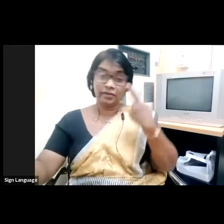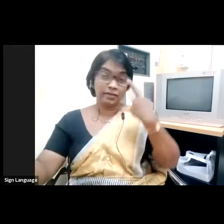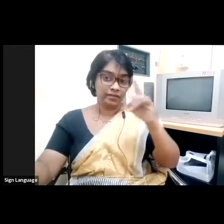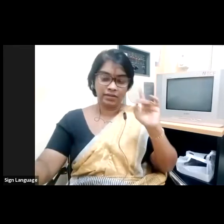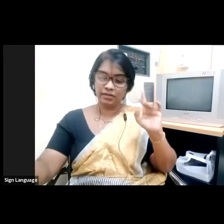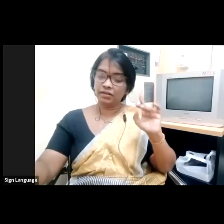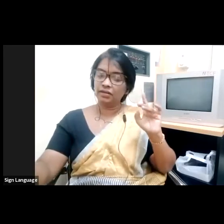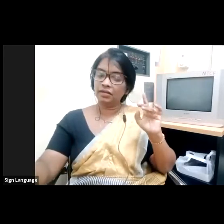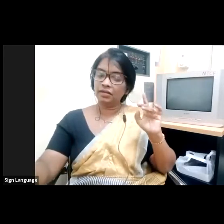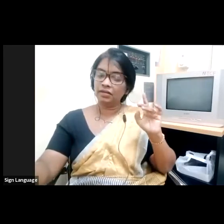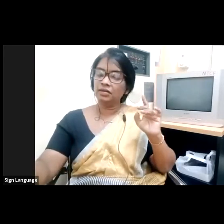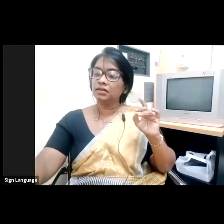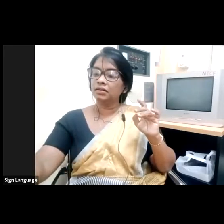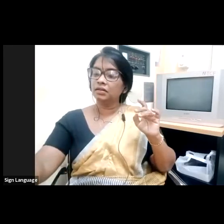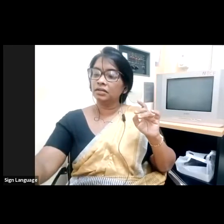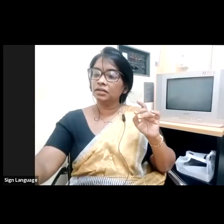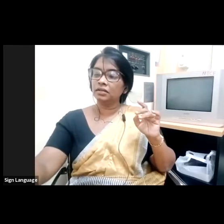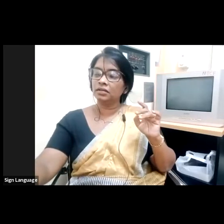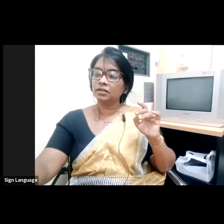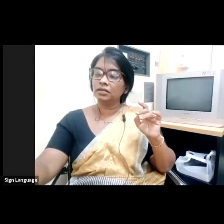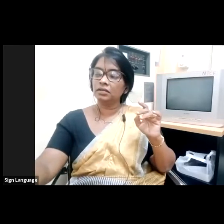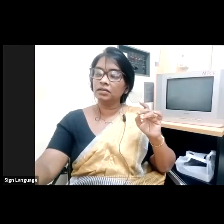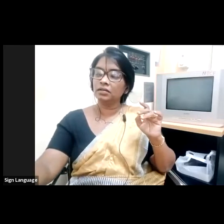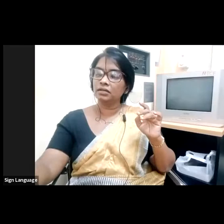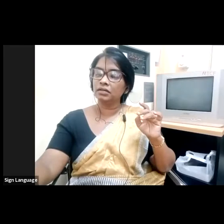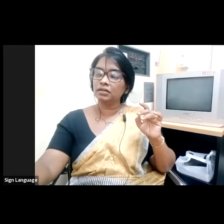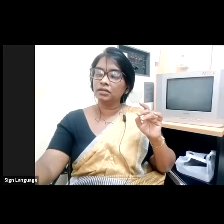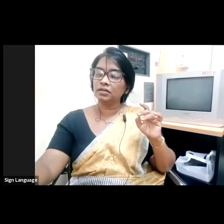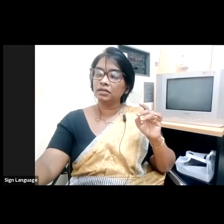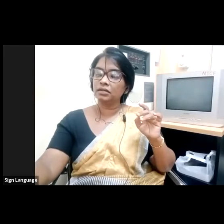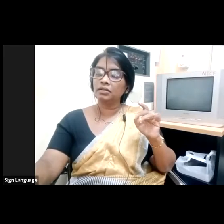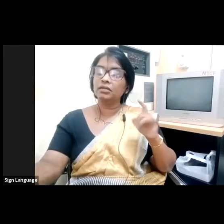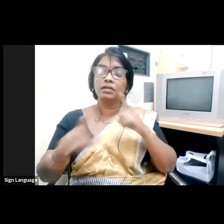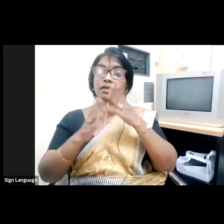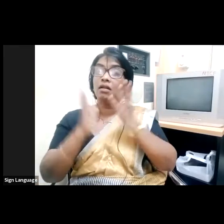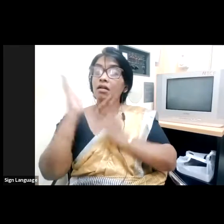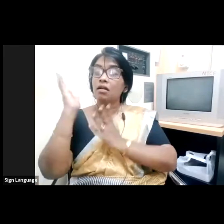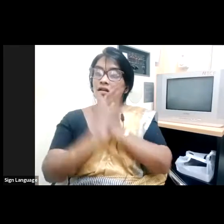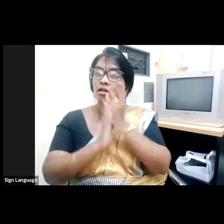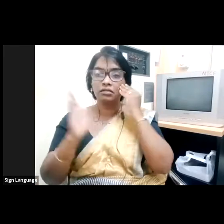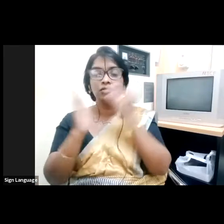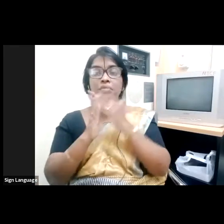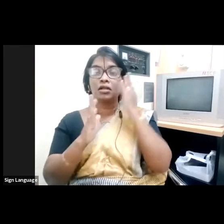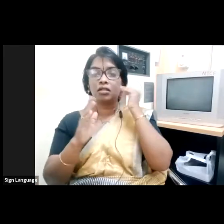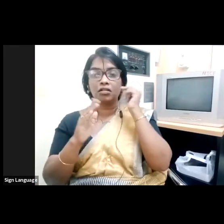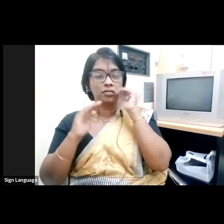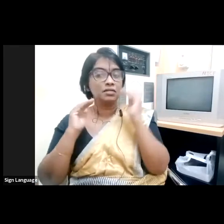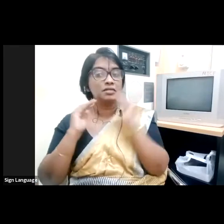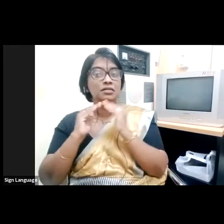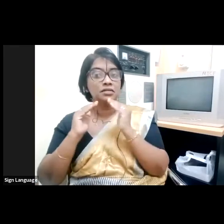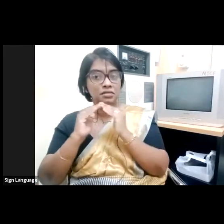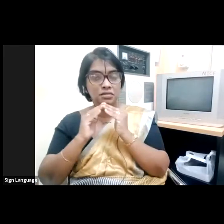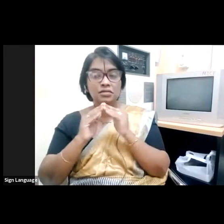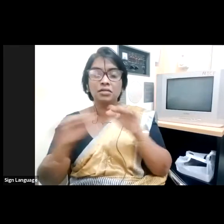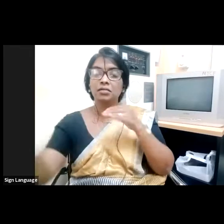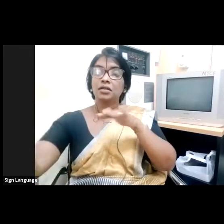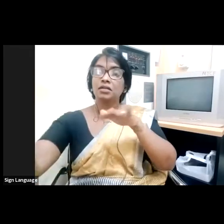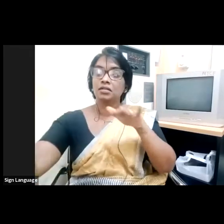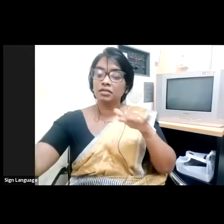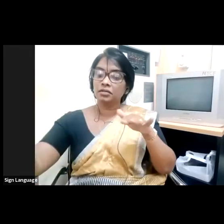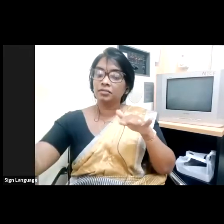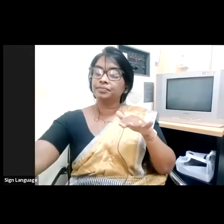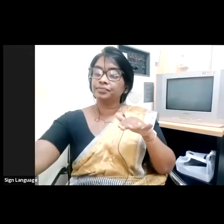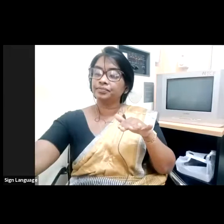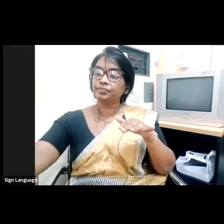making progress through gender equality. We are really contributing for a better health and well-being. We are really driving more responsible consumption